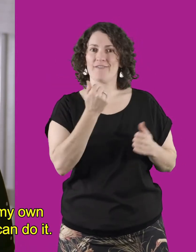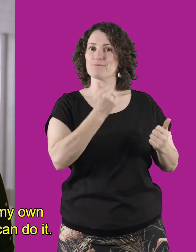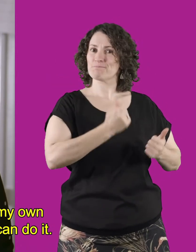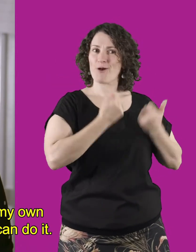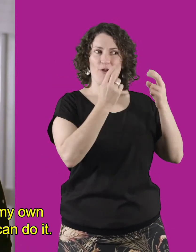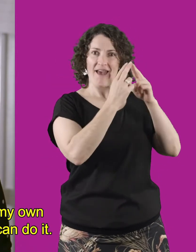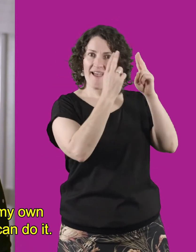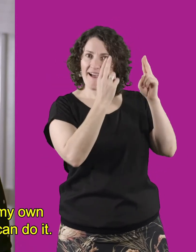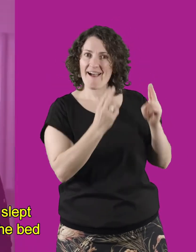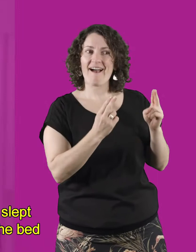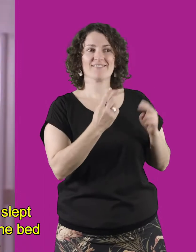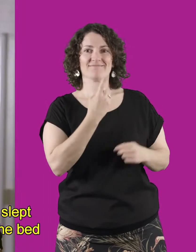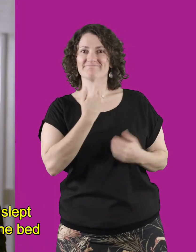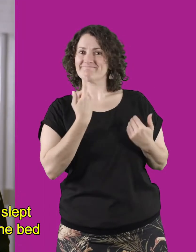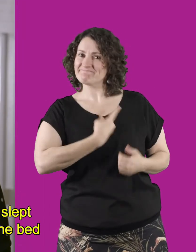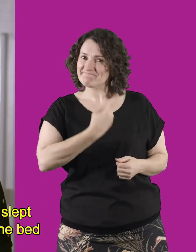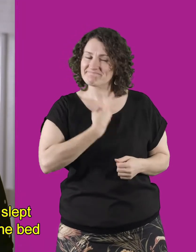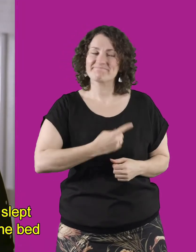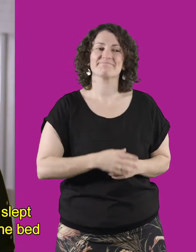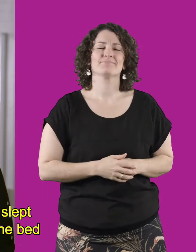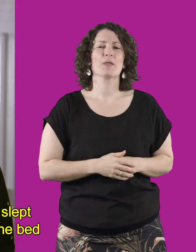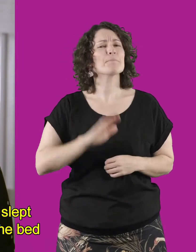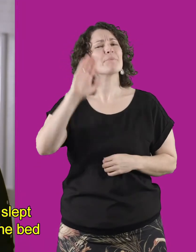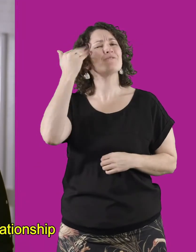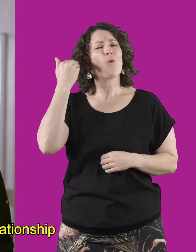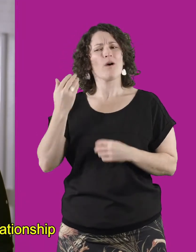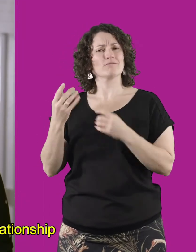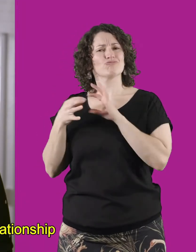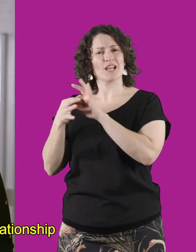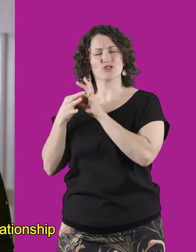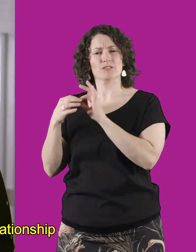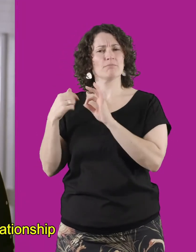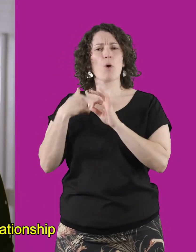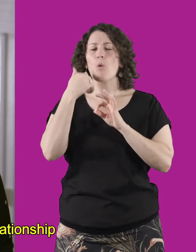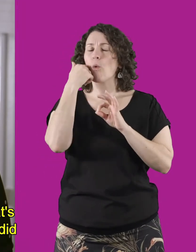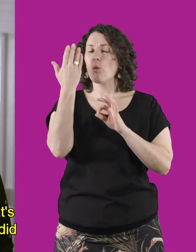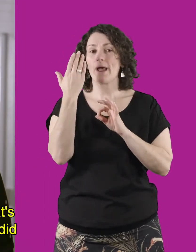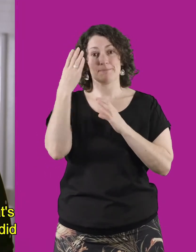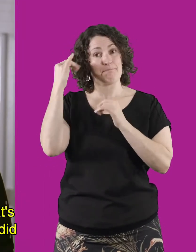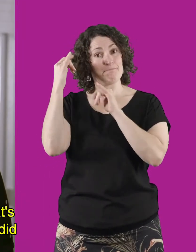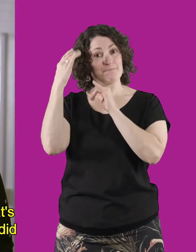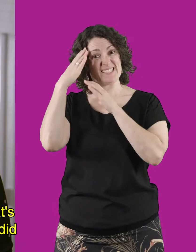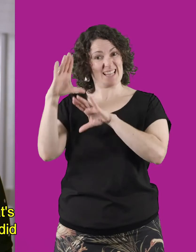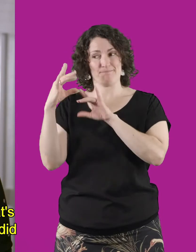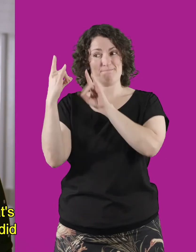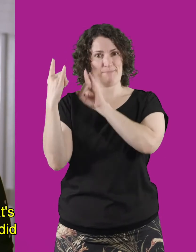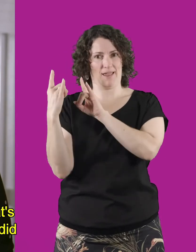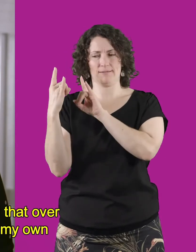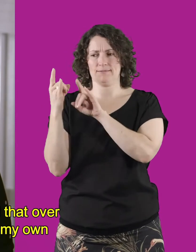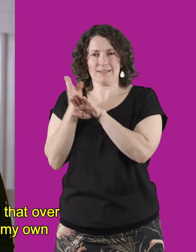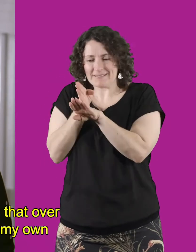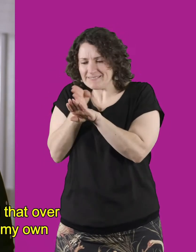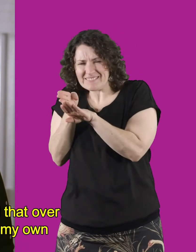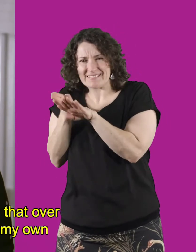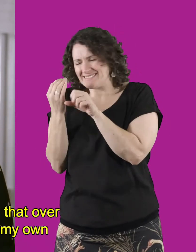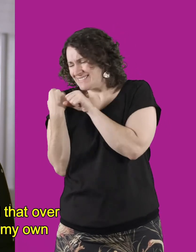I'm okay and I can do it. So I've always slept on the edge of the bed since I was in the relationship because that's just what I did. And